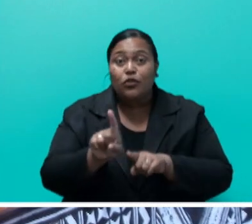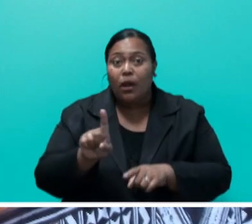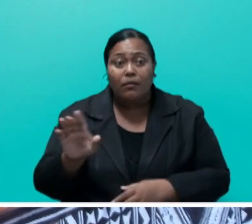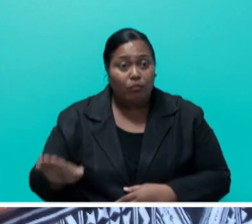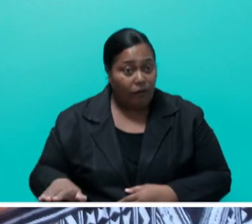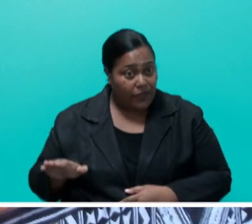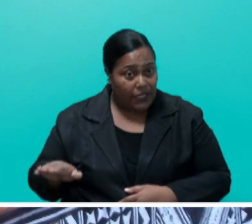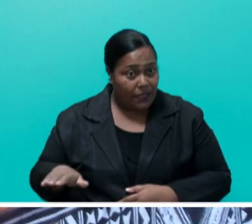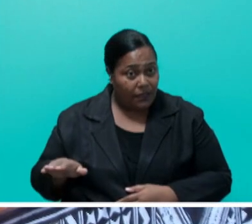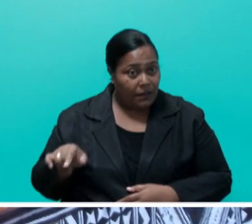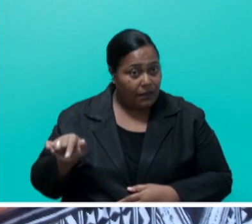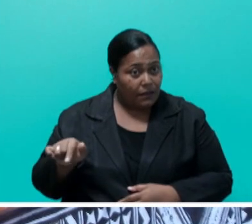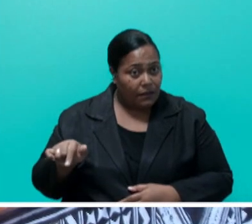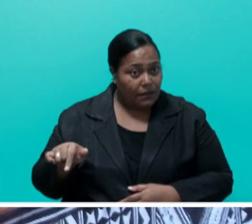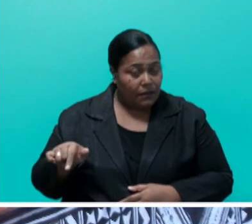And then